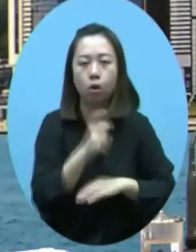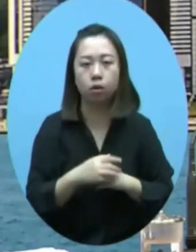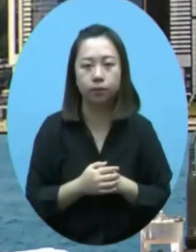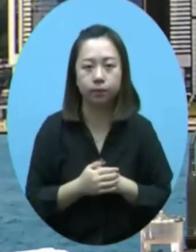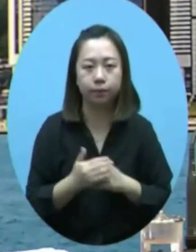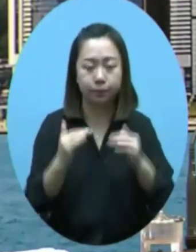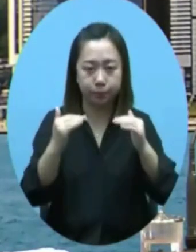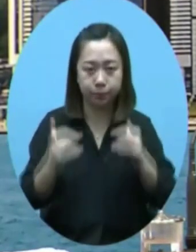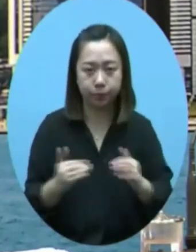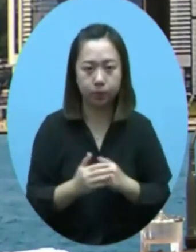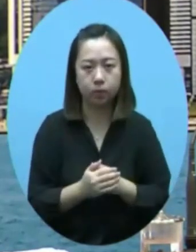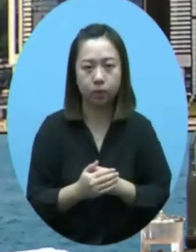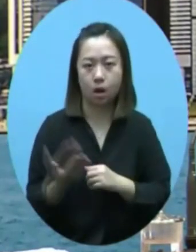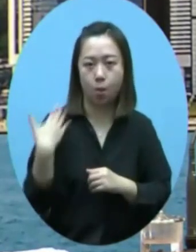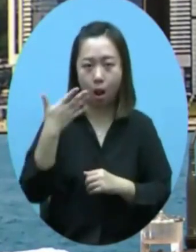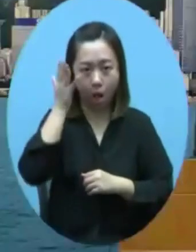on full swing.